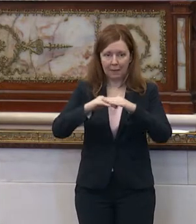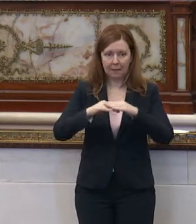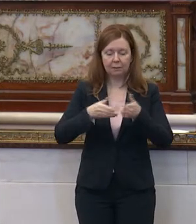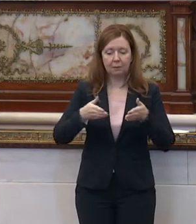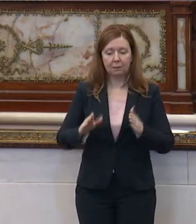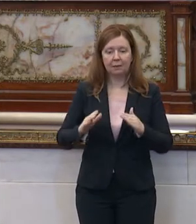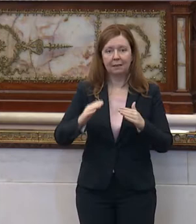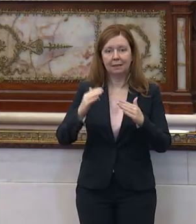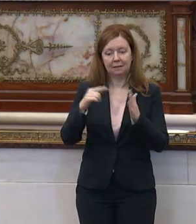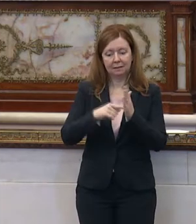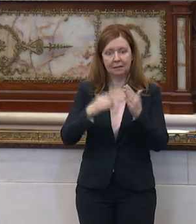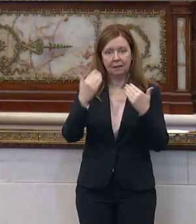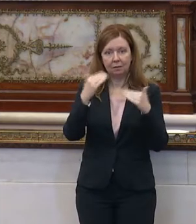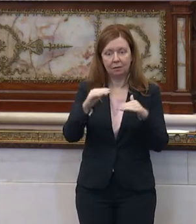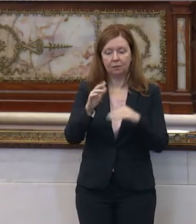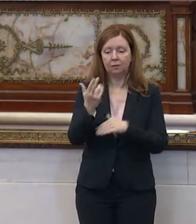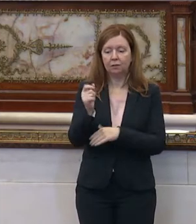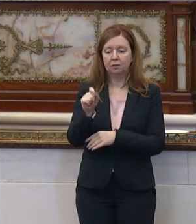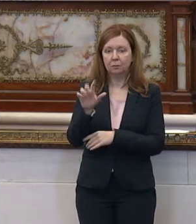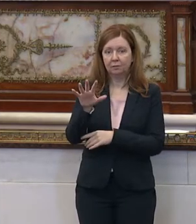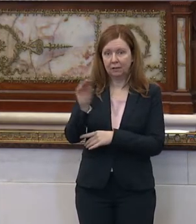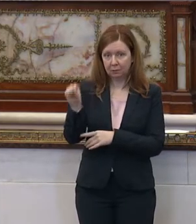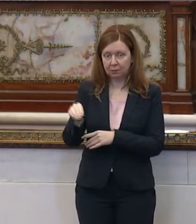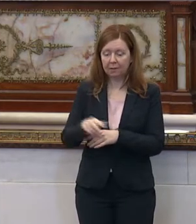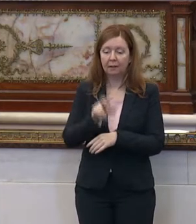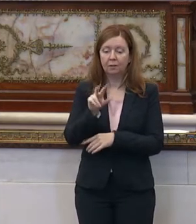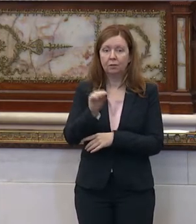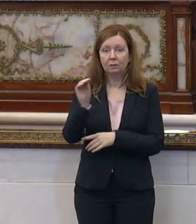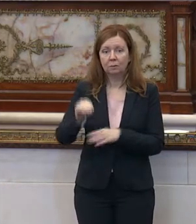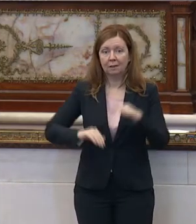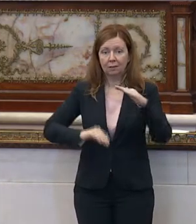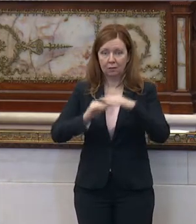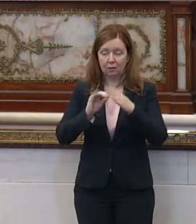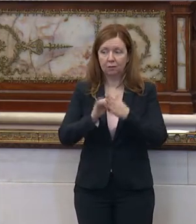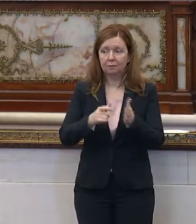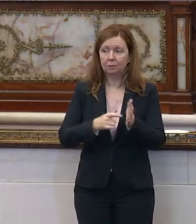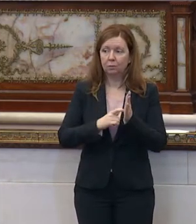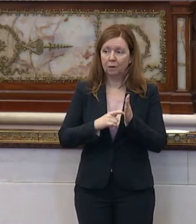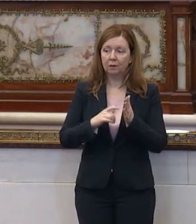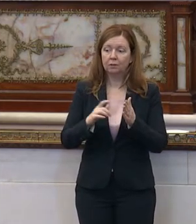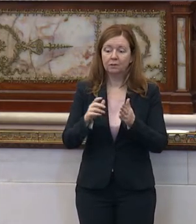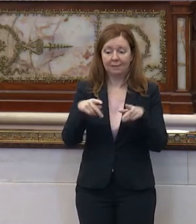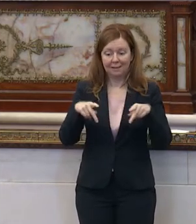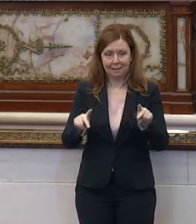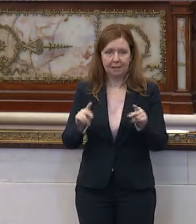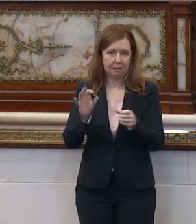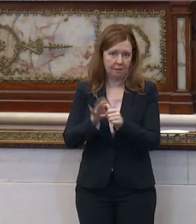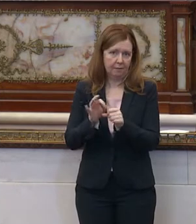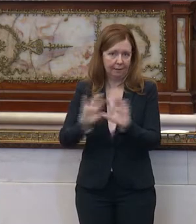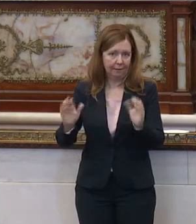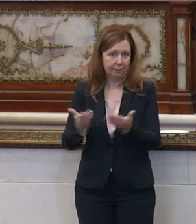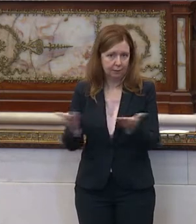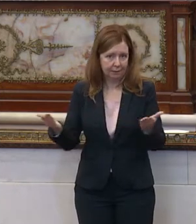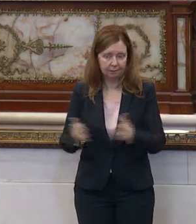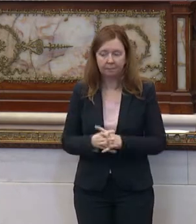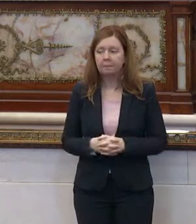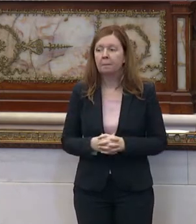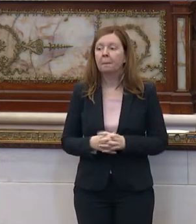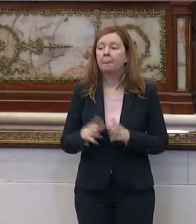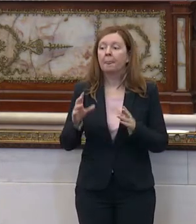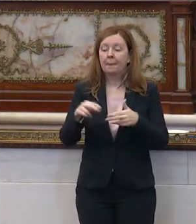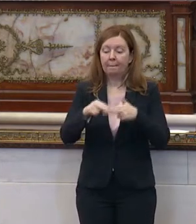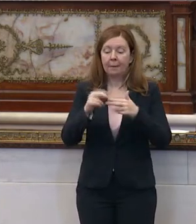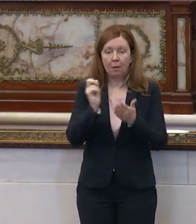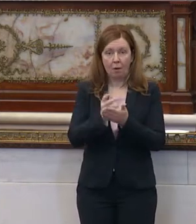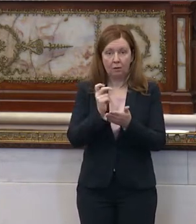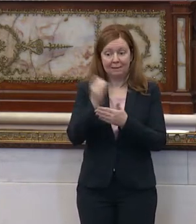debt threshold of 13.5%, and the 3% threshold, which would require the consent of the electorate. The loan